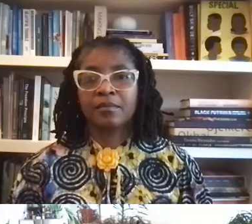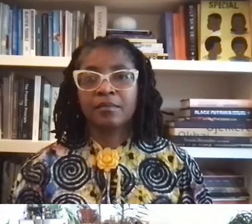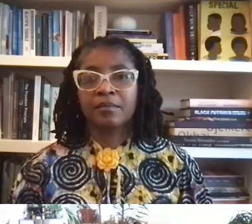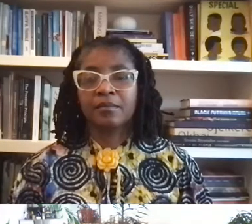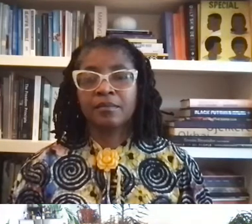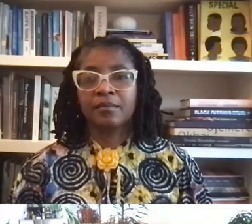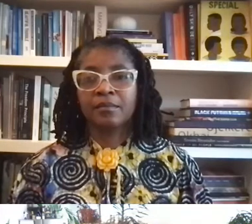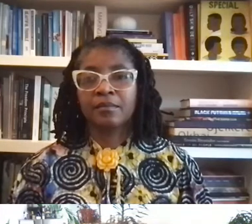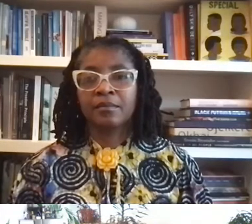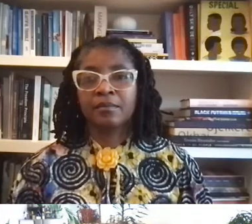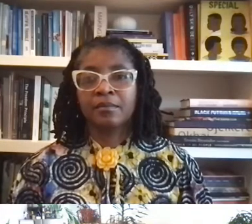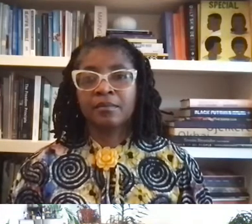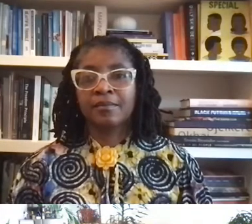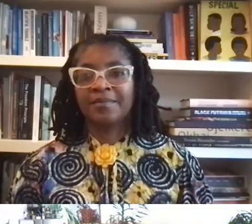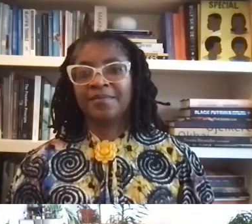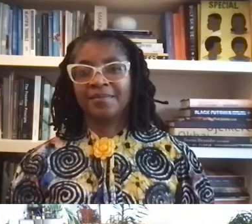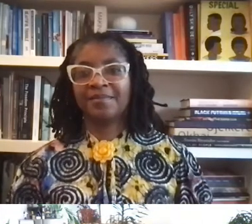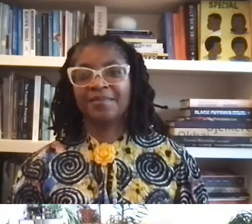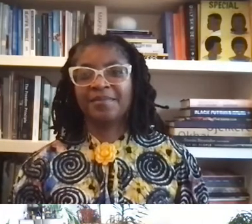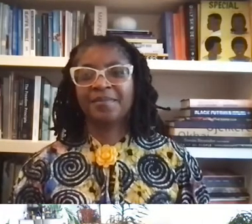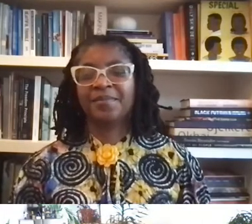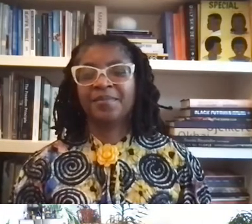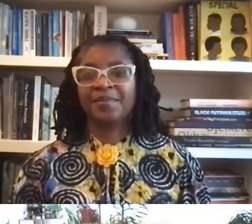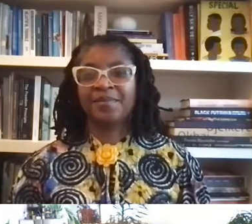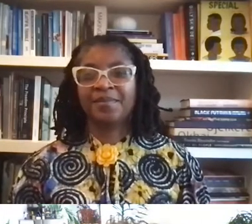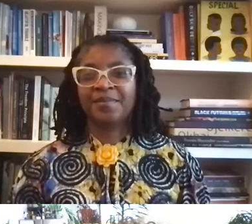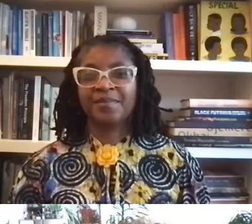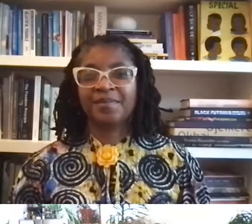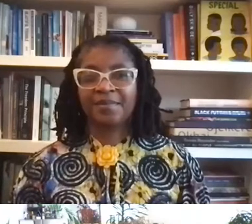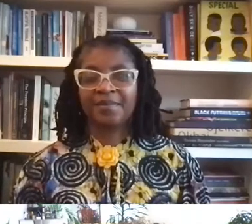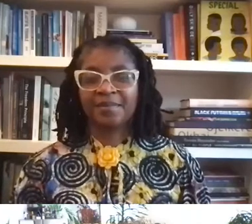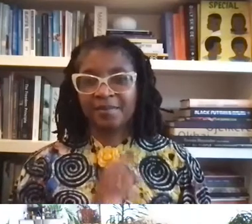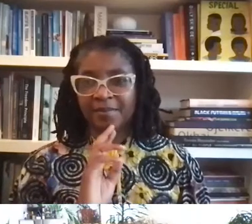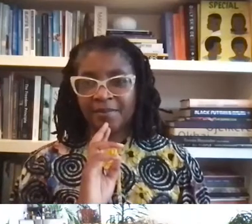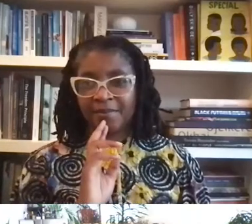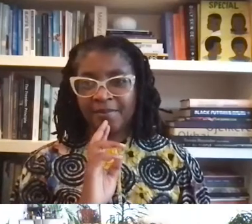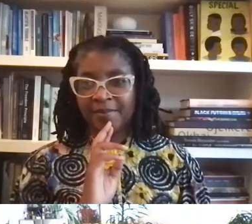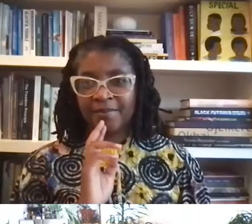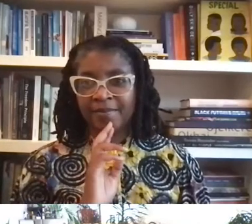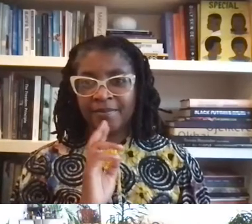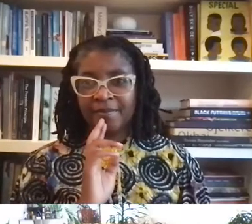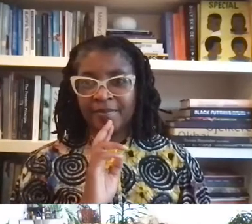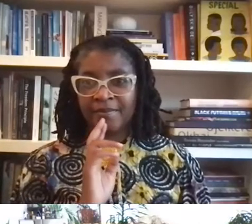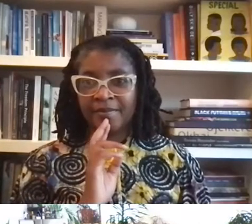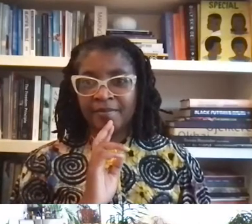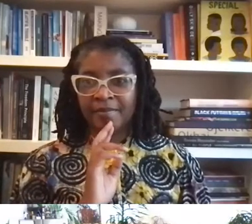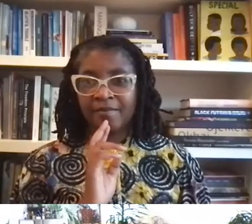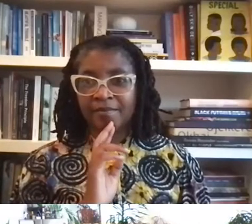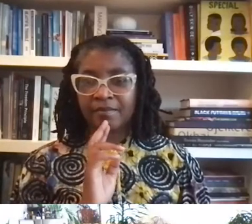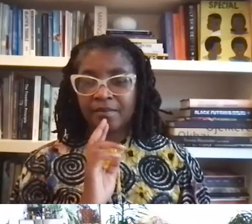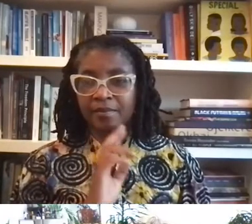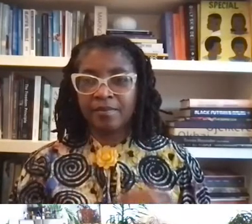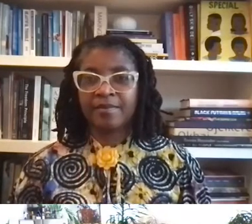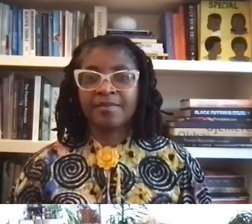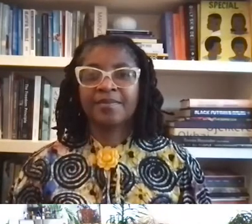their realities onto new self-determined maps. Over the next 2 days, we will explore how Black, Indigenous, and people of color